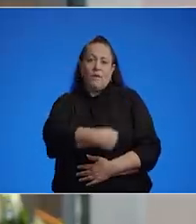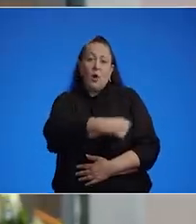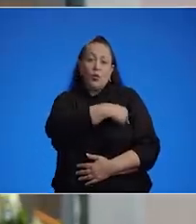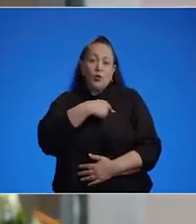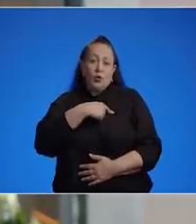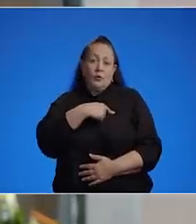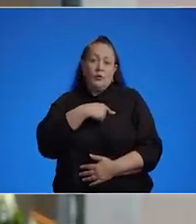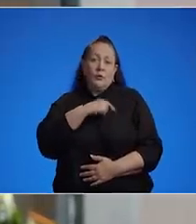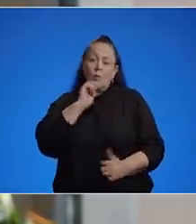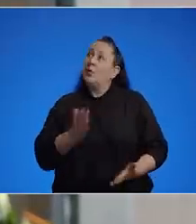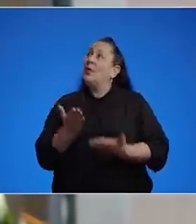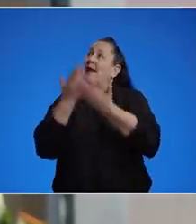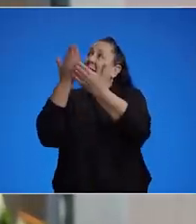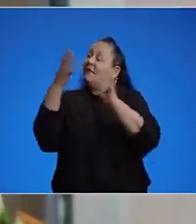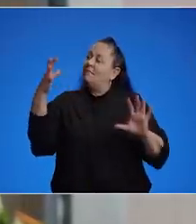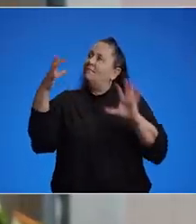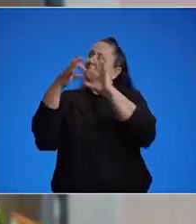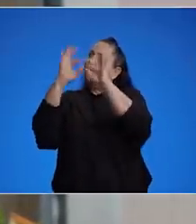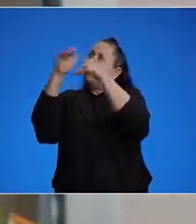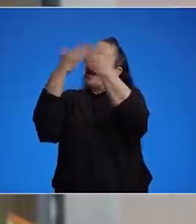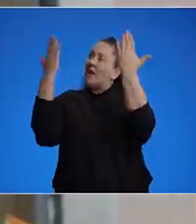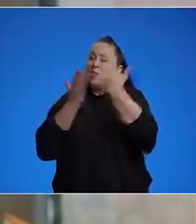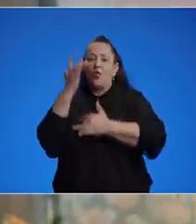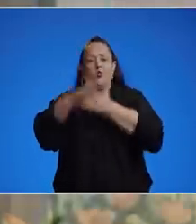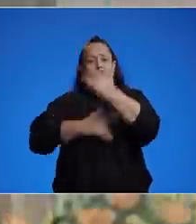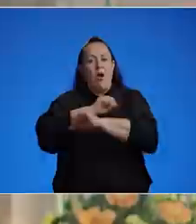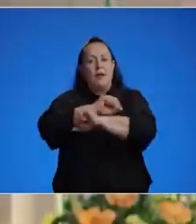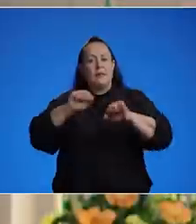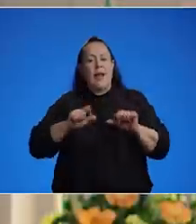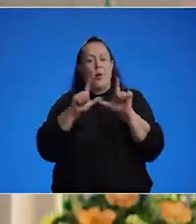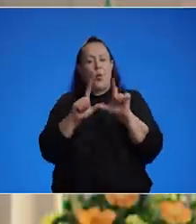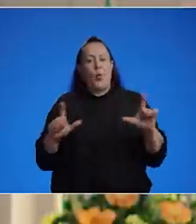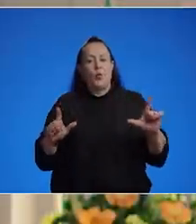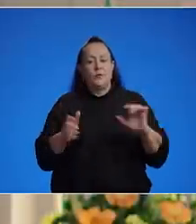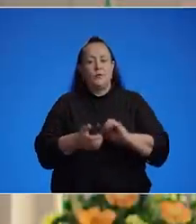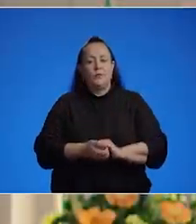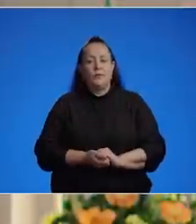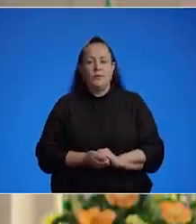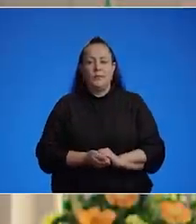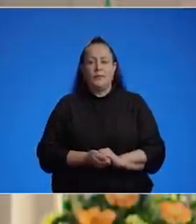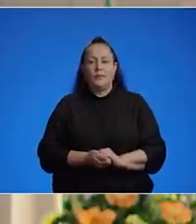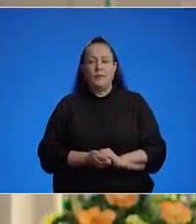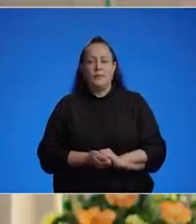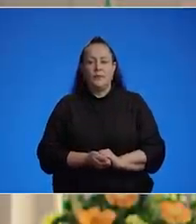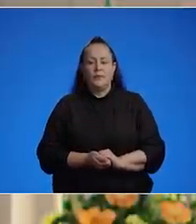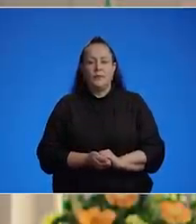devotedness, We may pass over to the glory of heaven, Through Christ our Lord. Amen.